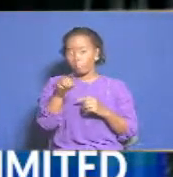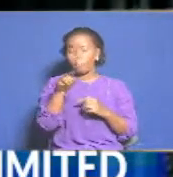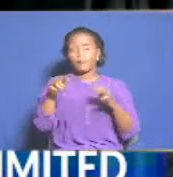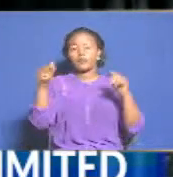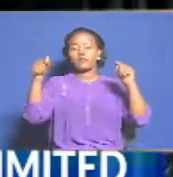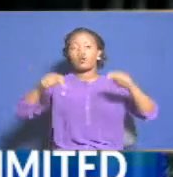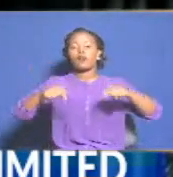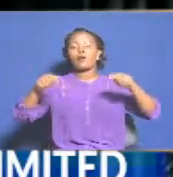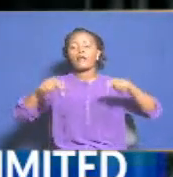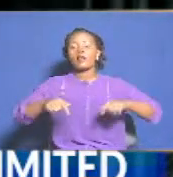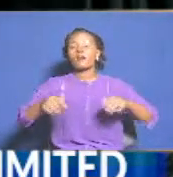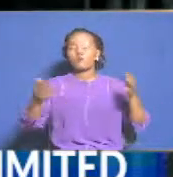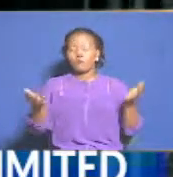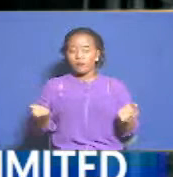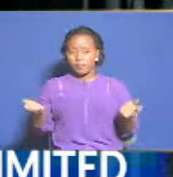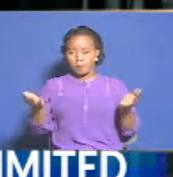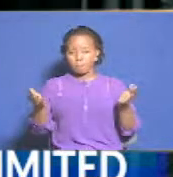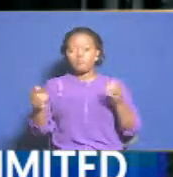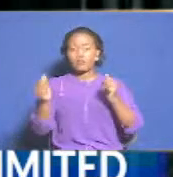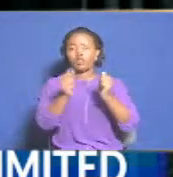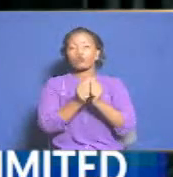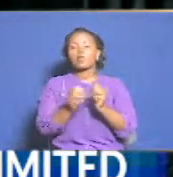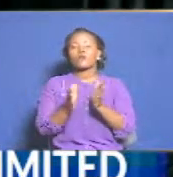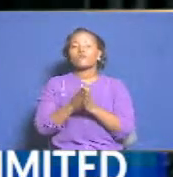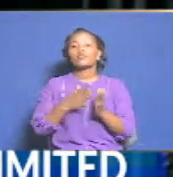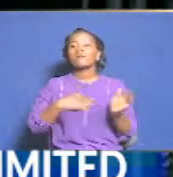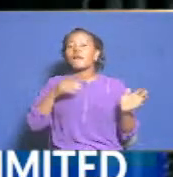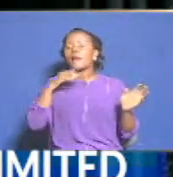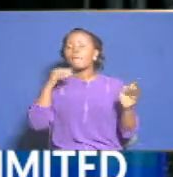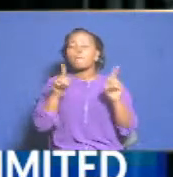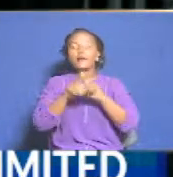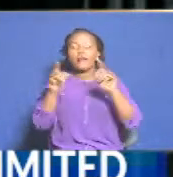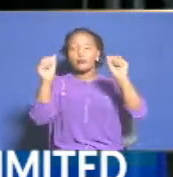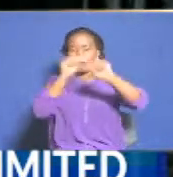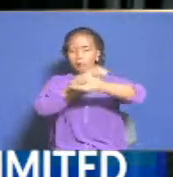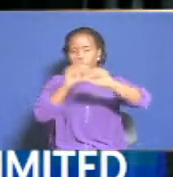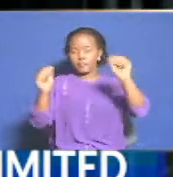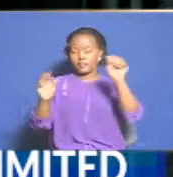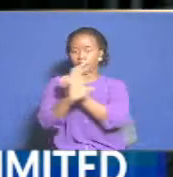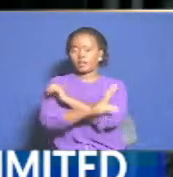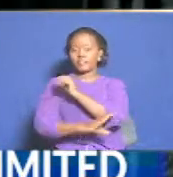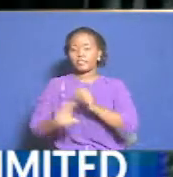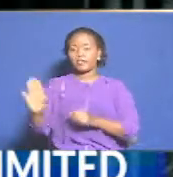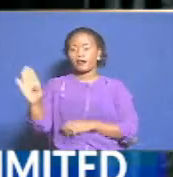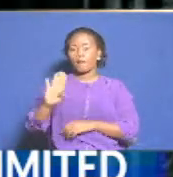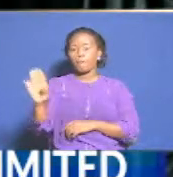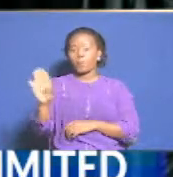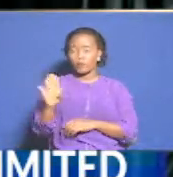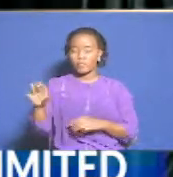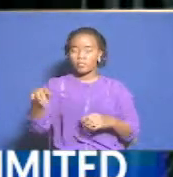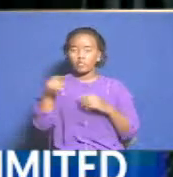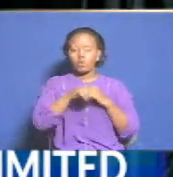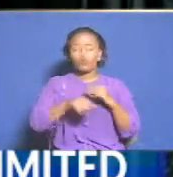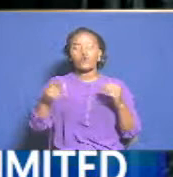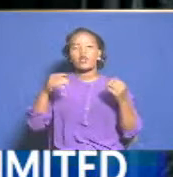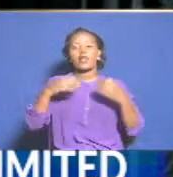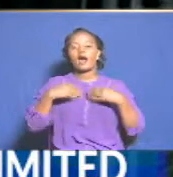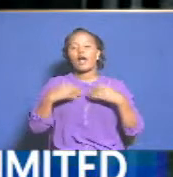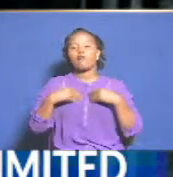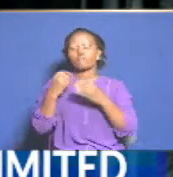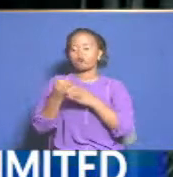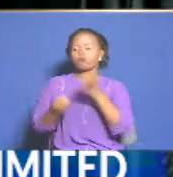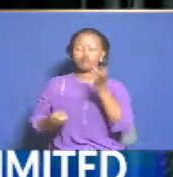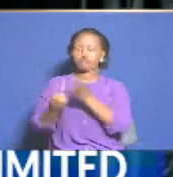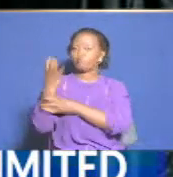today, together with my brother, the President of Burundi, we have just laid the